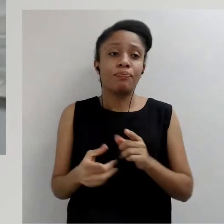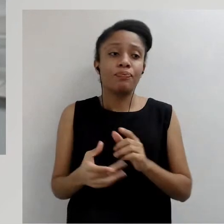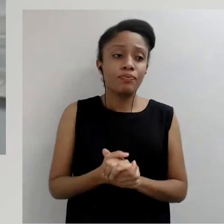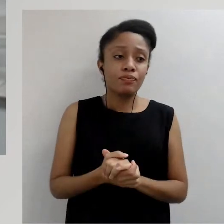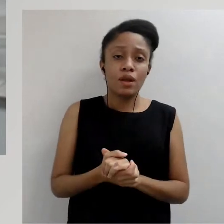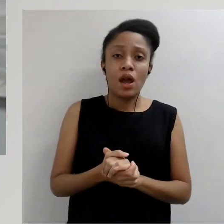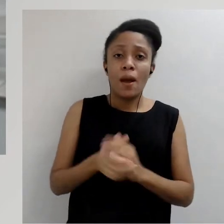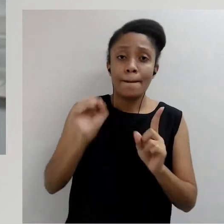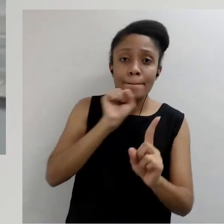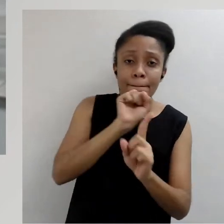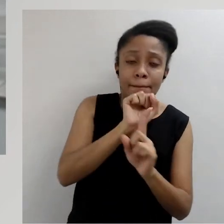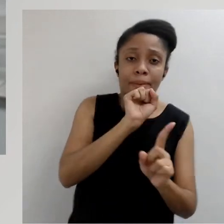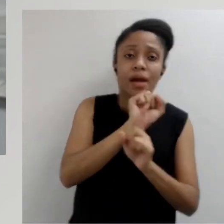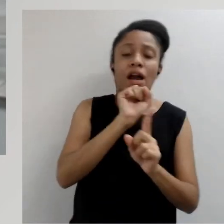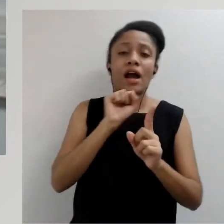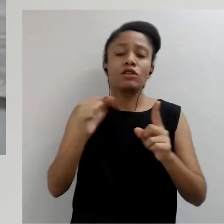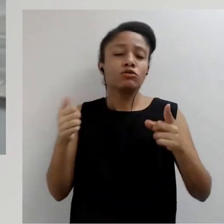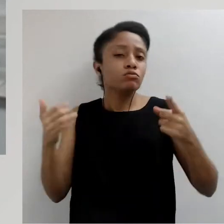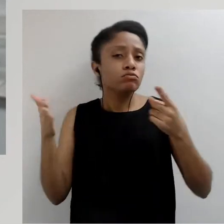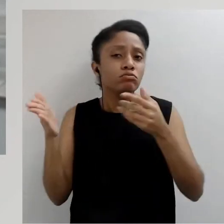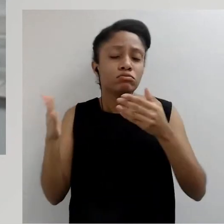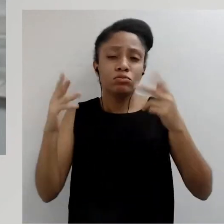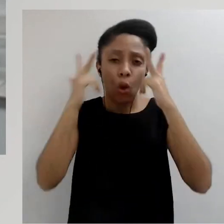packaging in